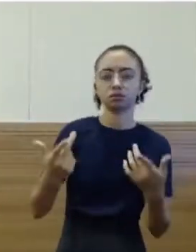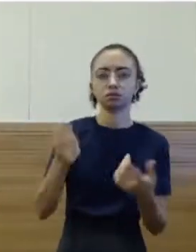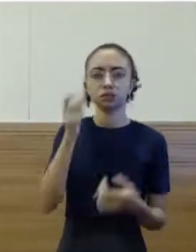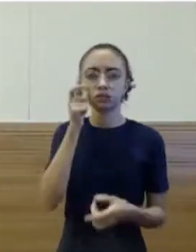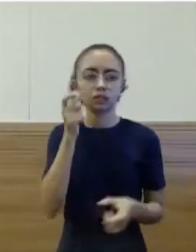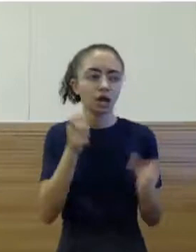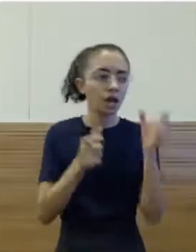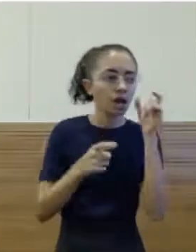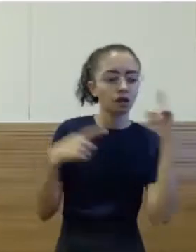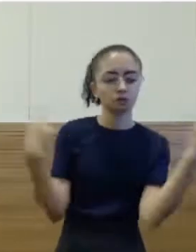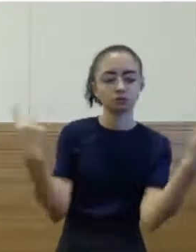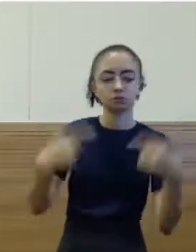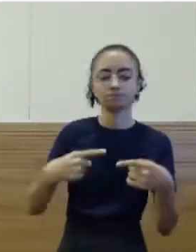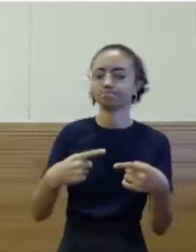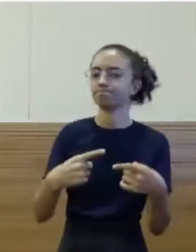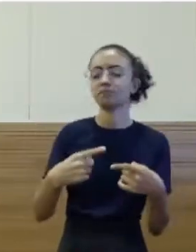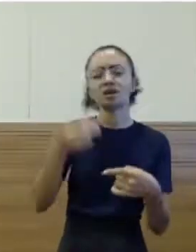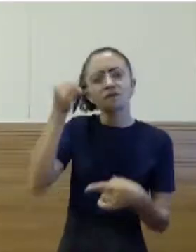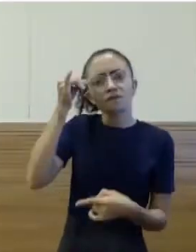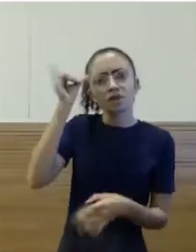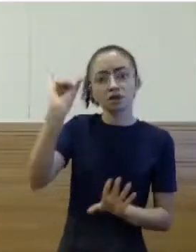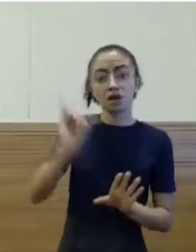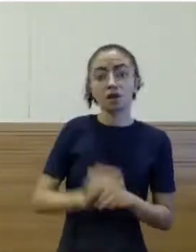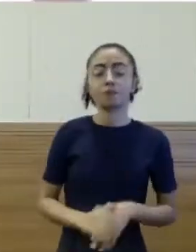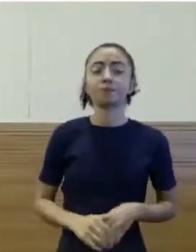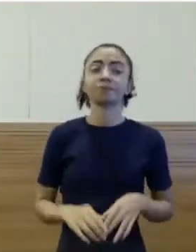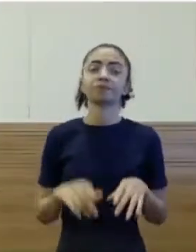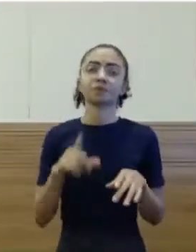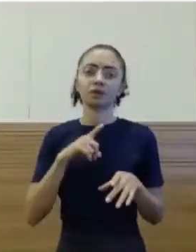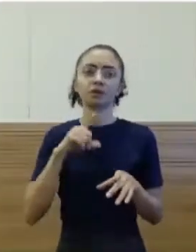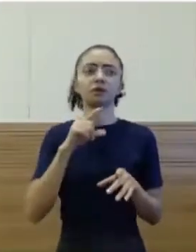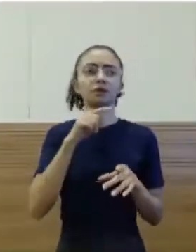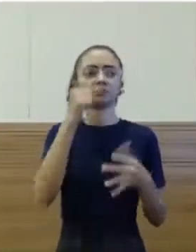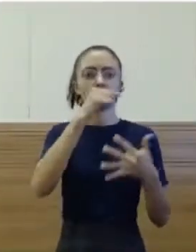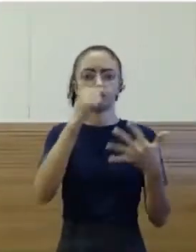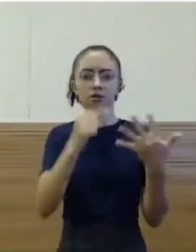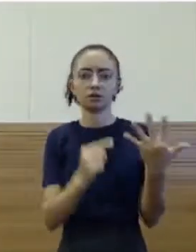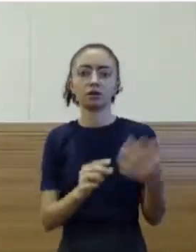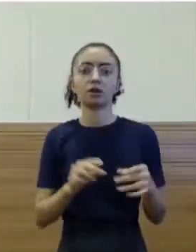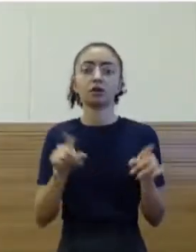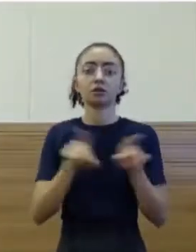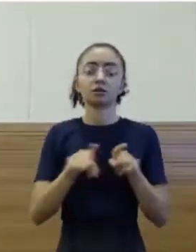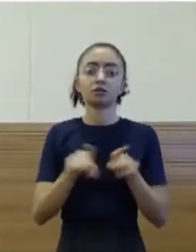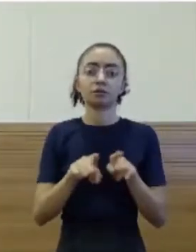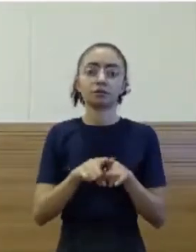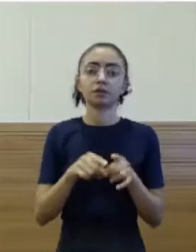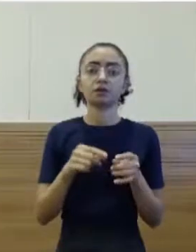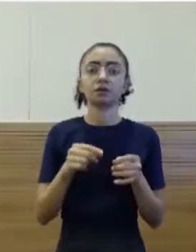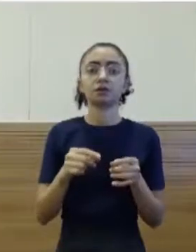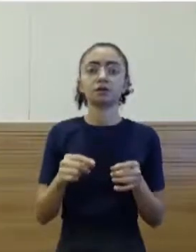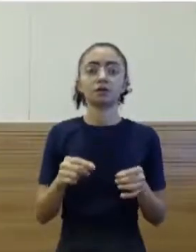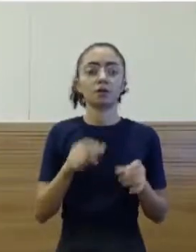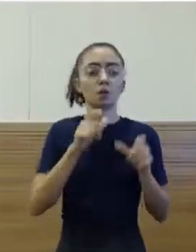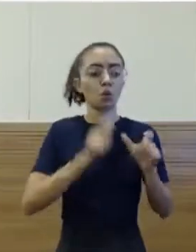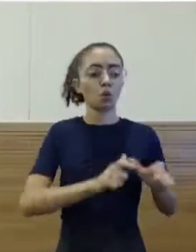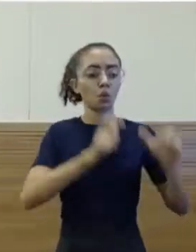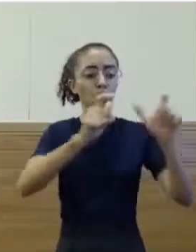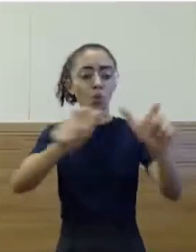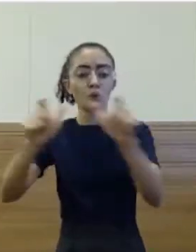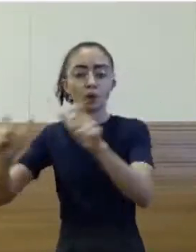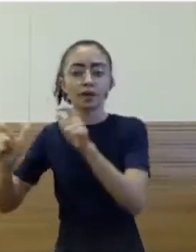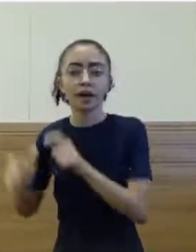interest. And another important thing, this also showed up, but with nuances of